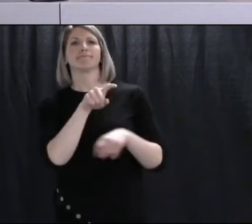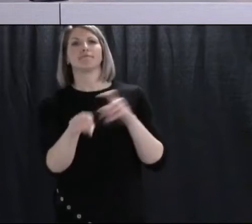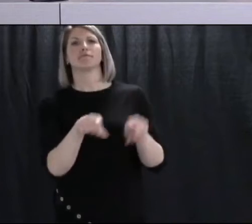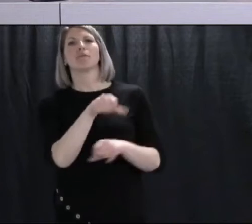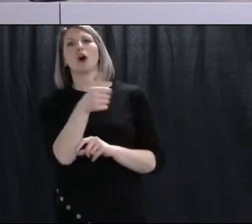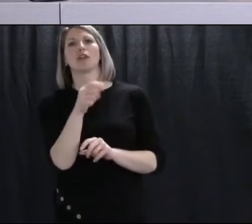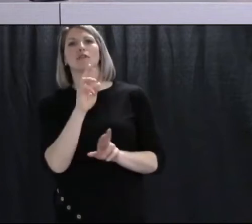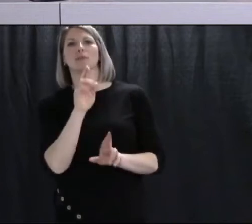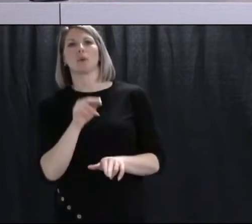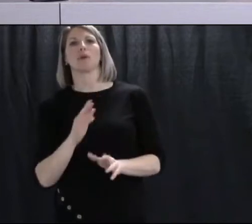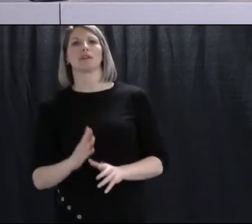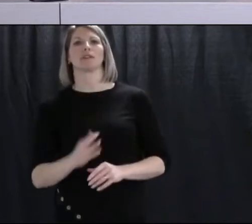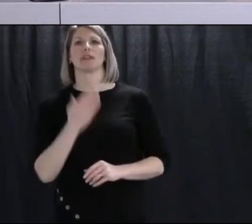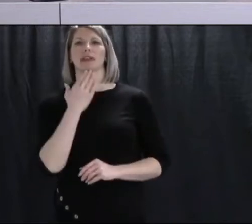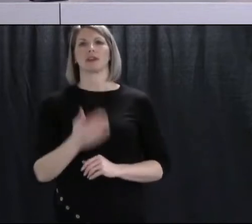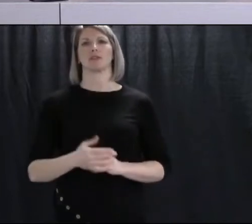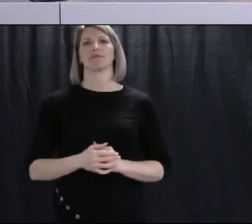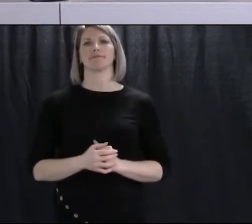Thank you.